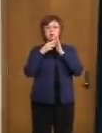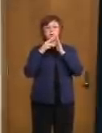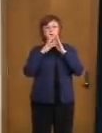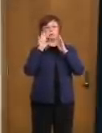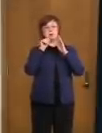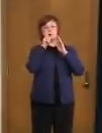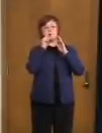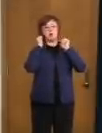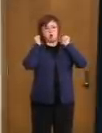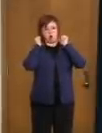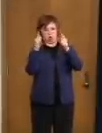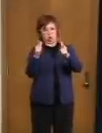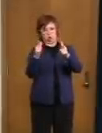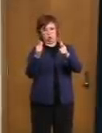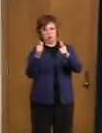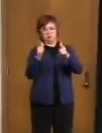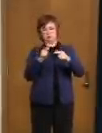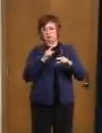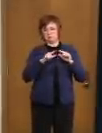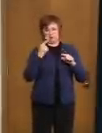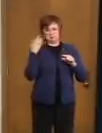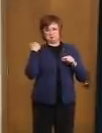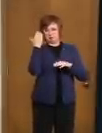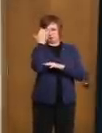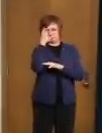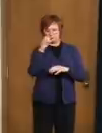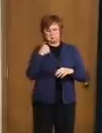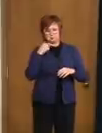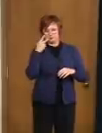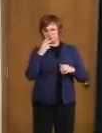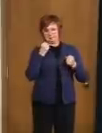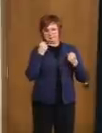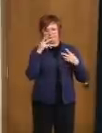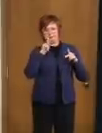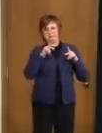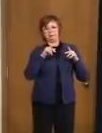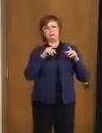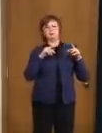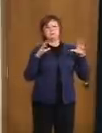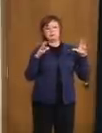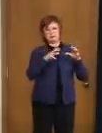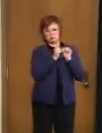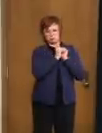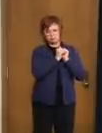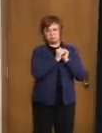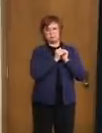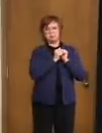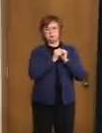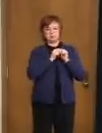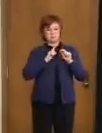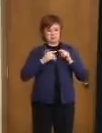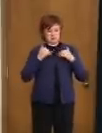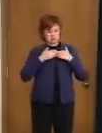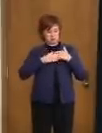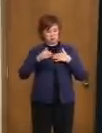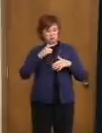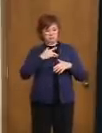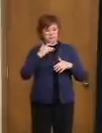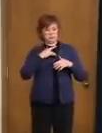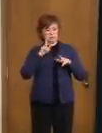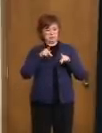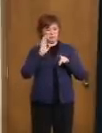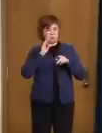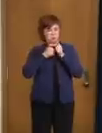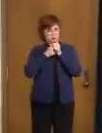that over the holidays. People gathered, case numbers are going up. How confident are you that we will see universal compliance and that these measures will